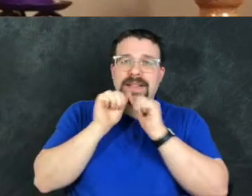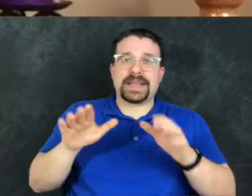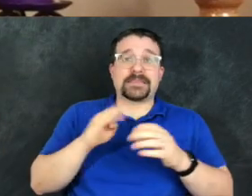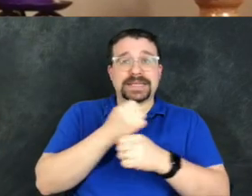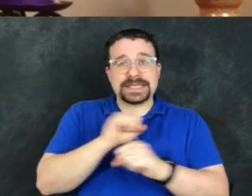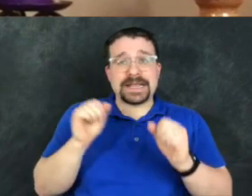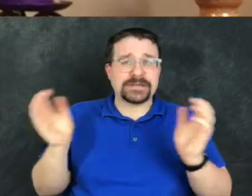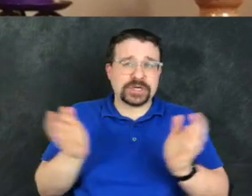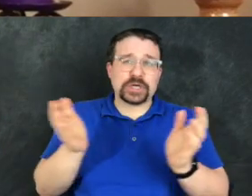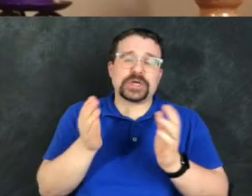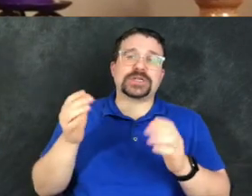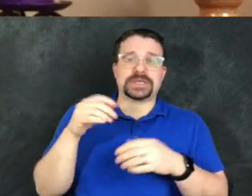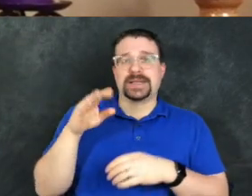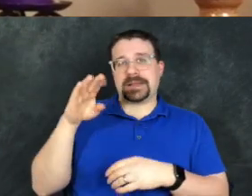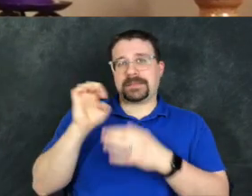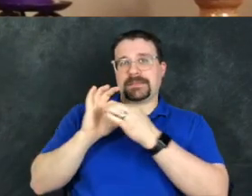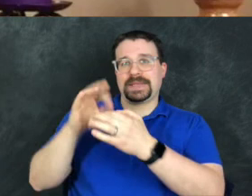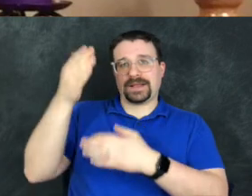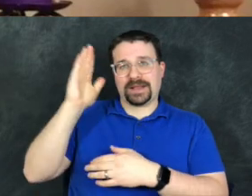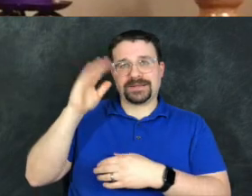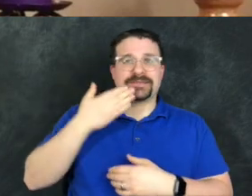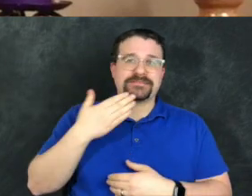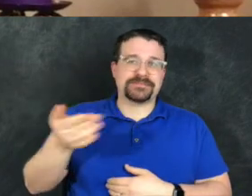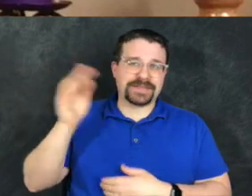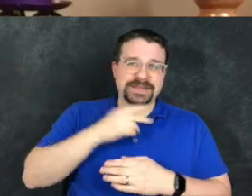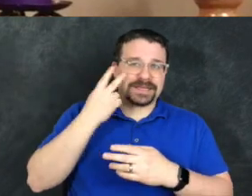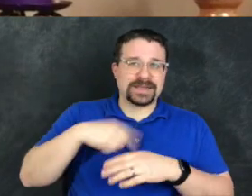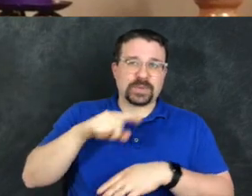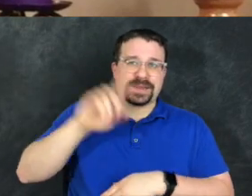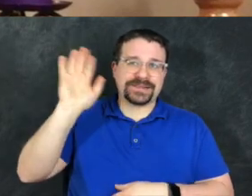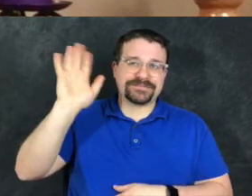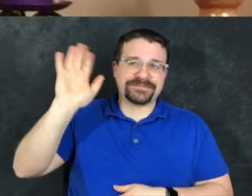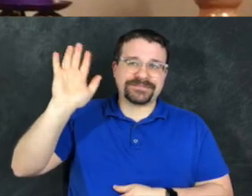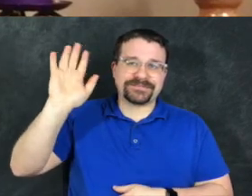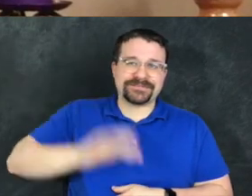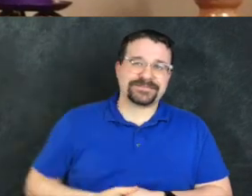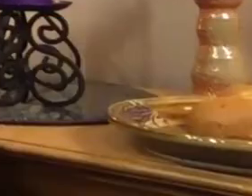blessed, be safe, be encouraged, and above all, be God's. Bye-bye now.